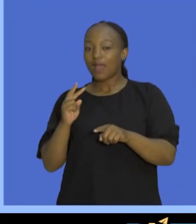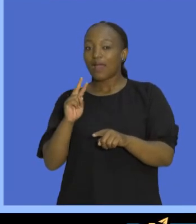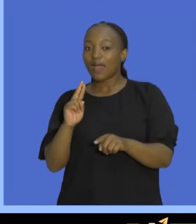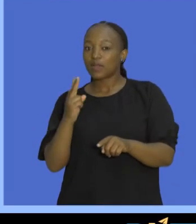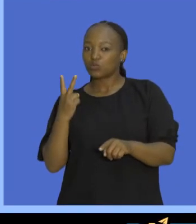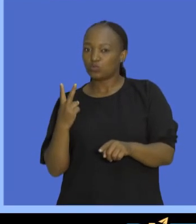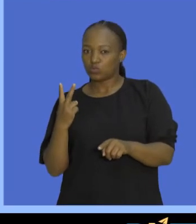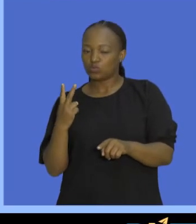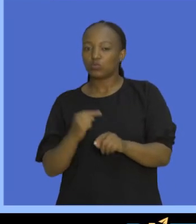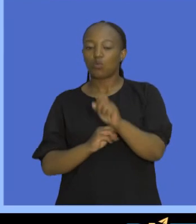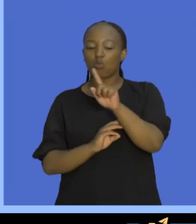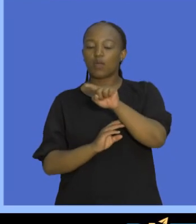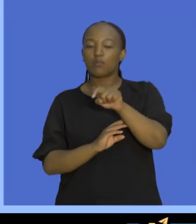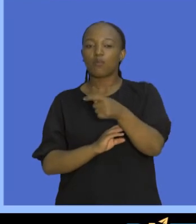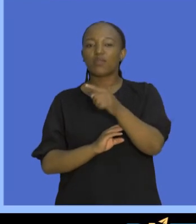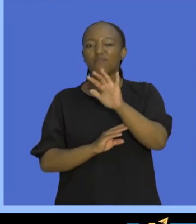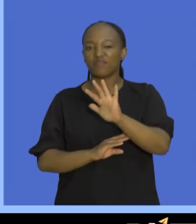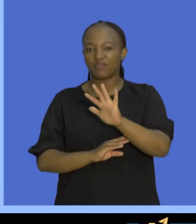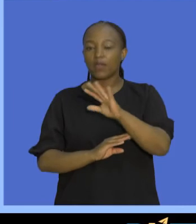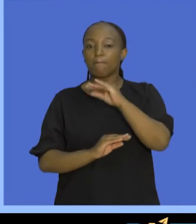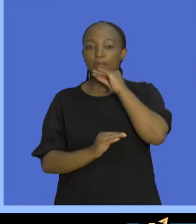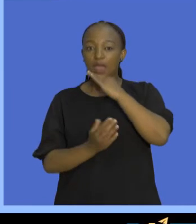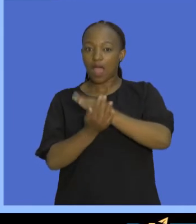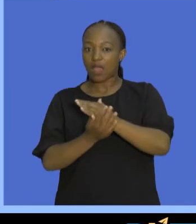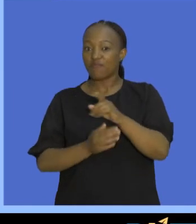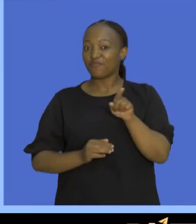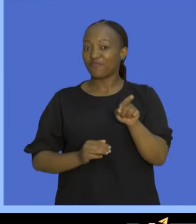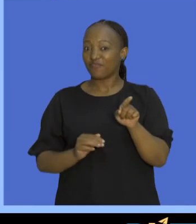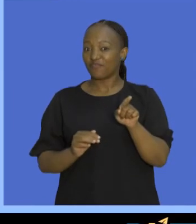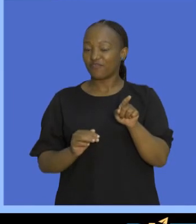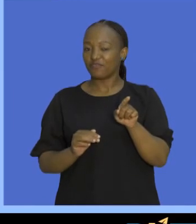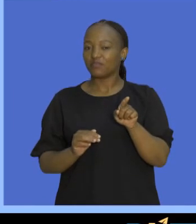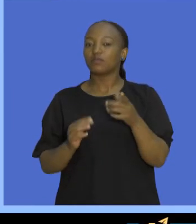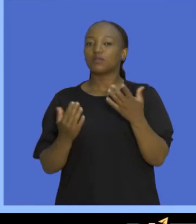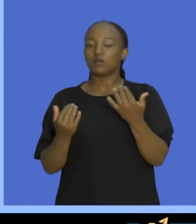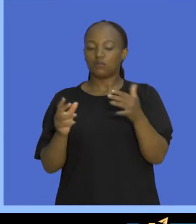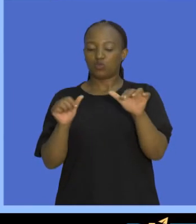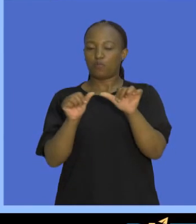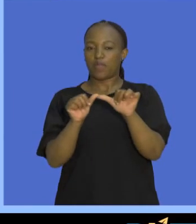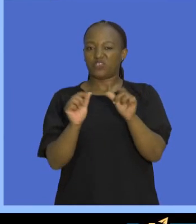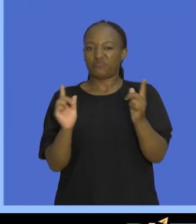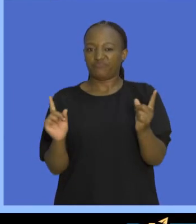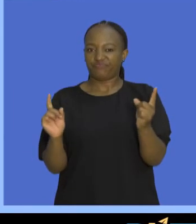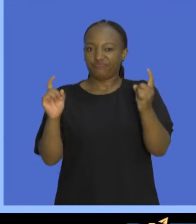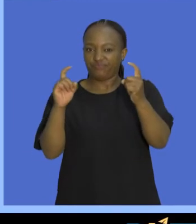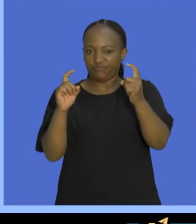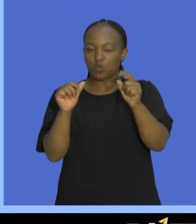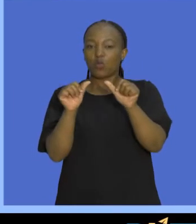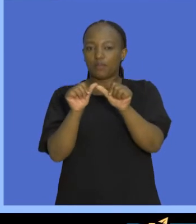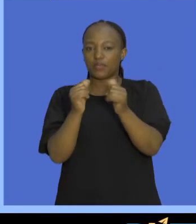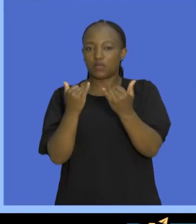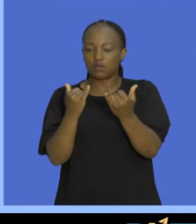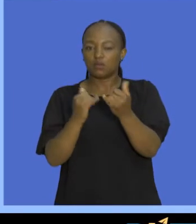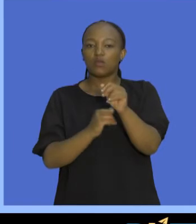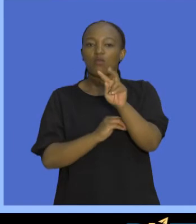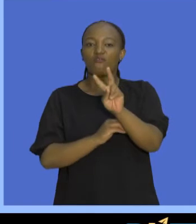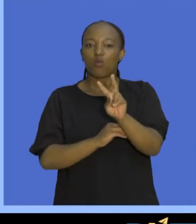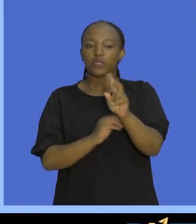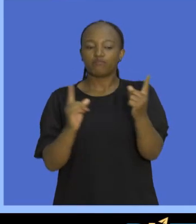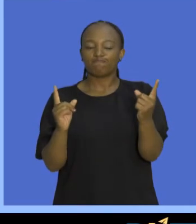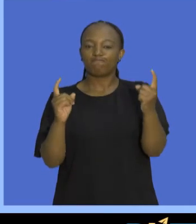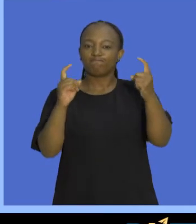R2 is 1.5 amperes, which is actually half, okay? Let us now measure the voltage across